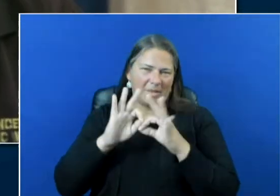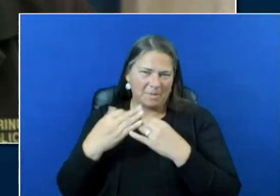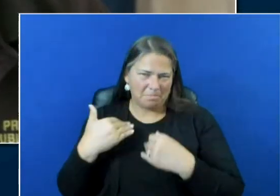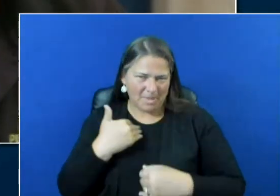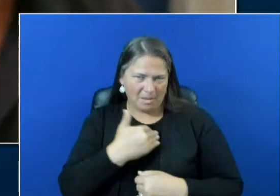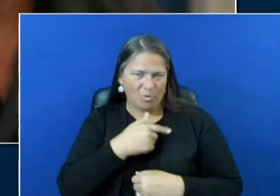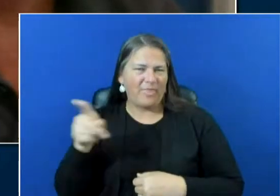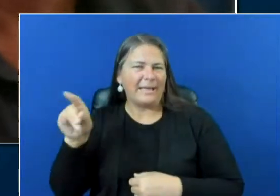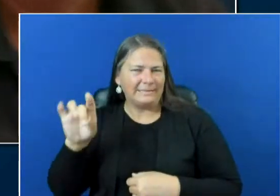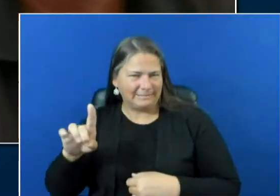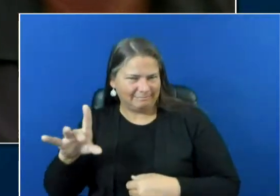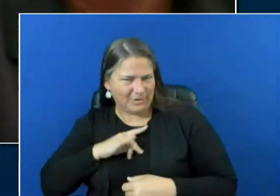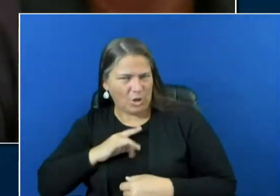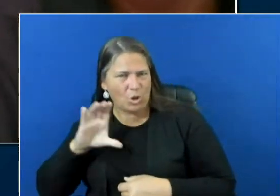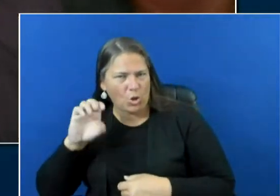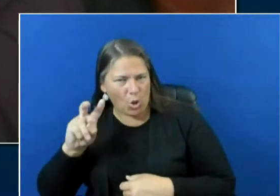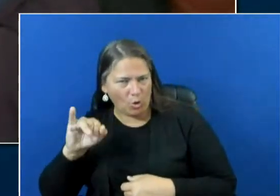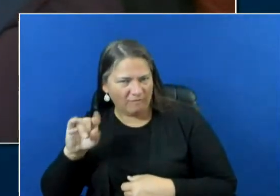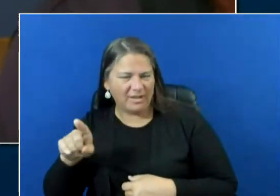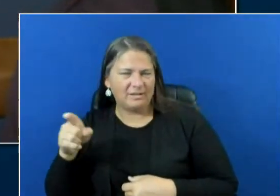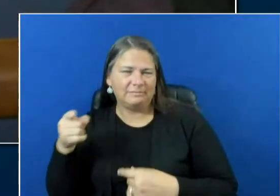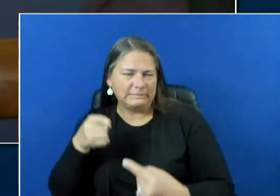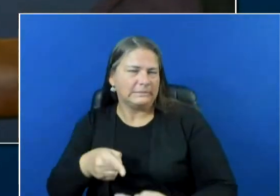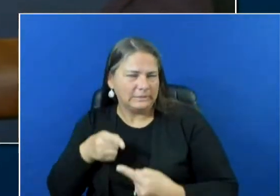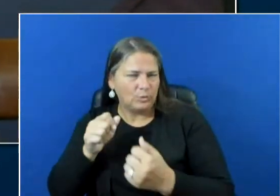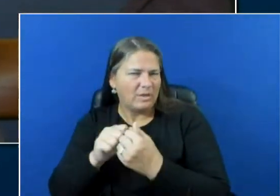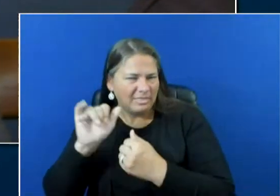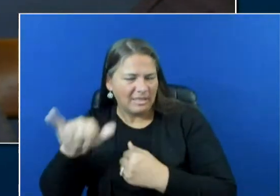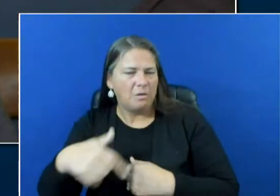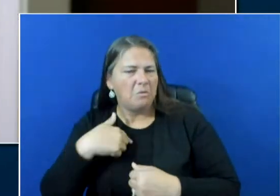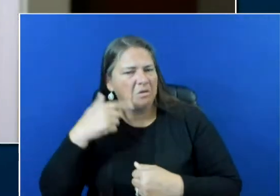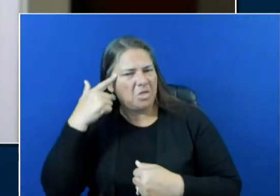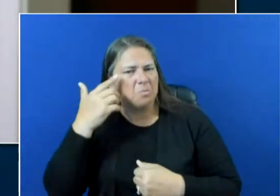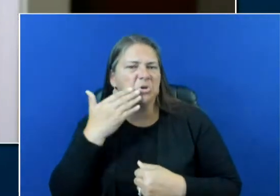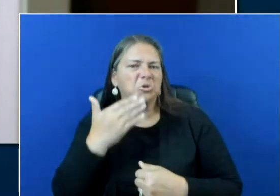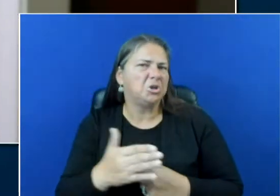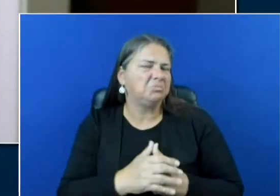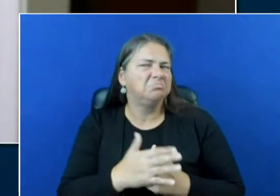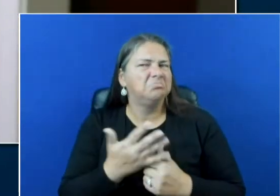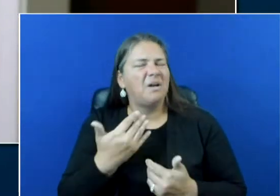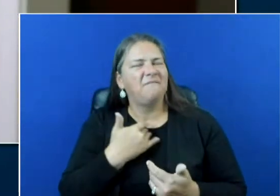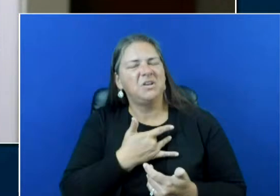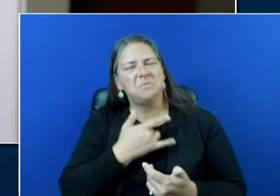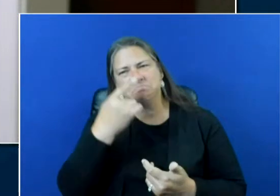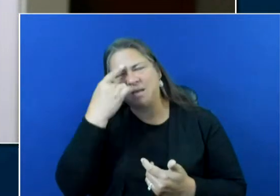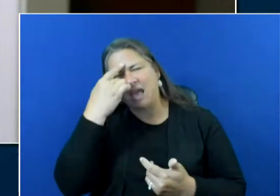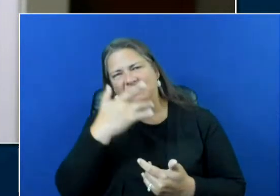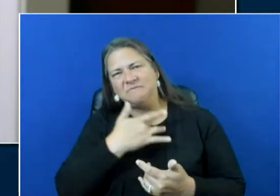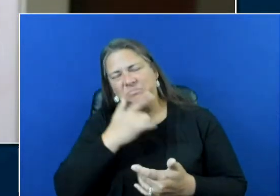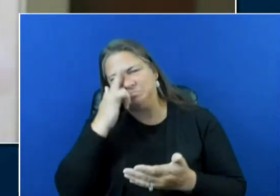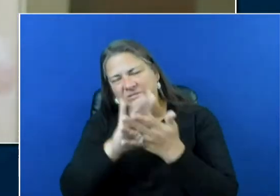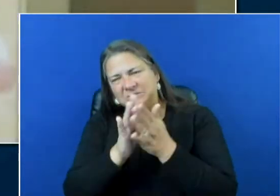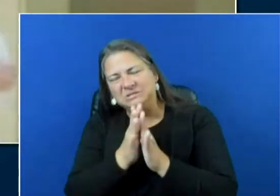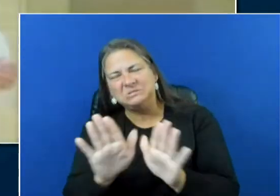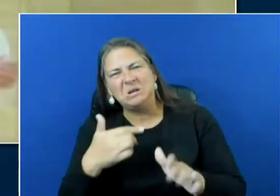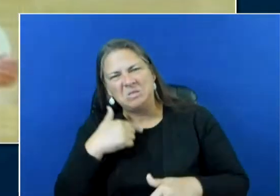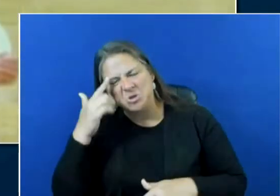and had struggled with it, so we thought it would be good just for a peace of mind, and I thought it would be a good thing for her to